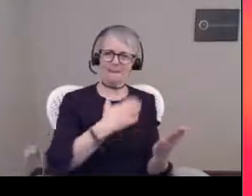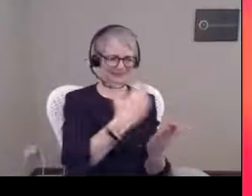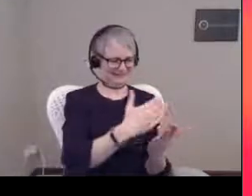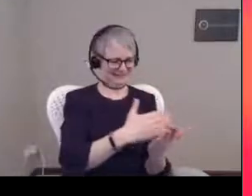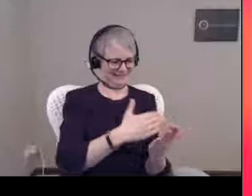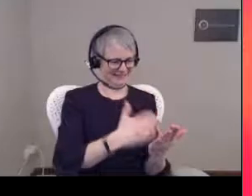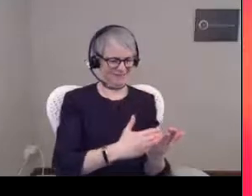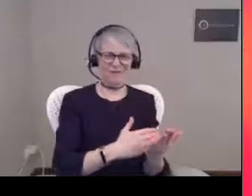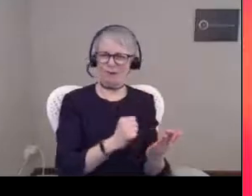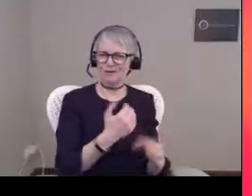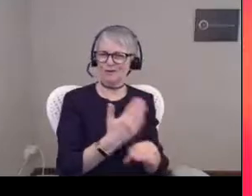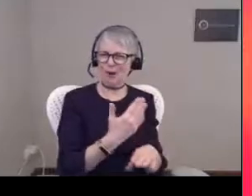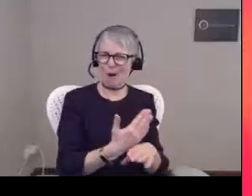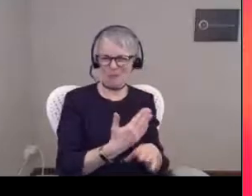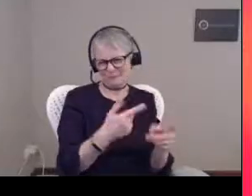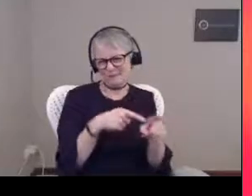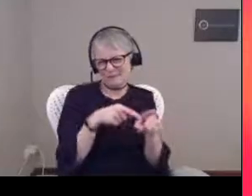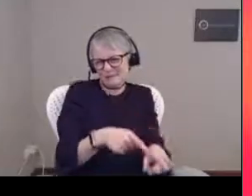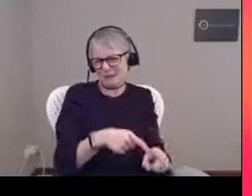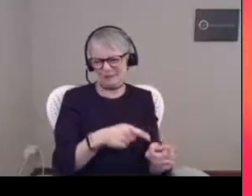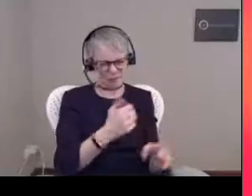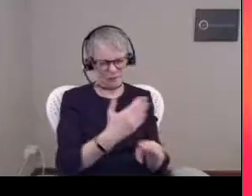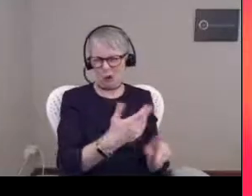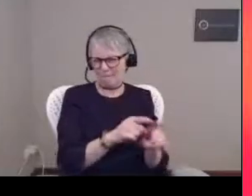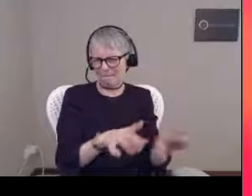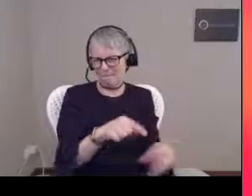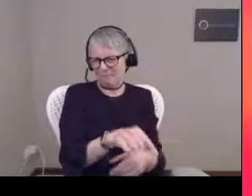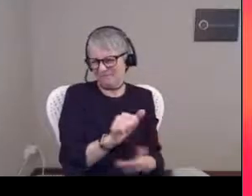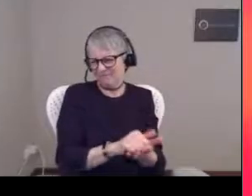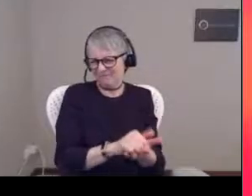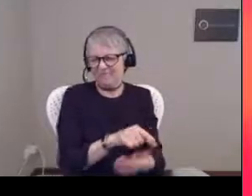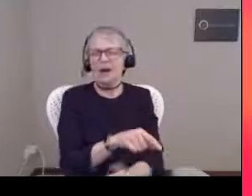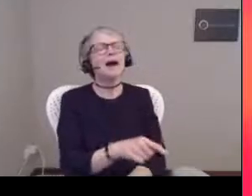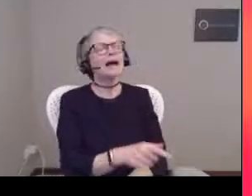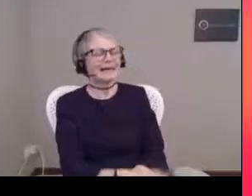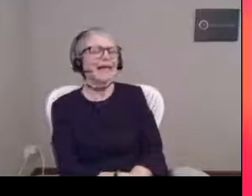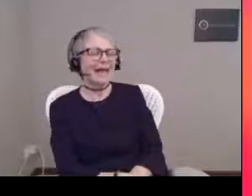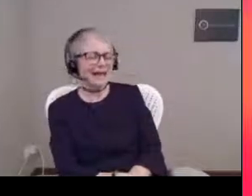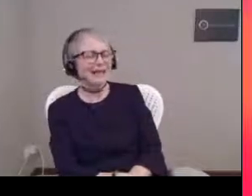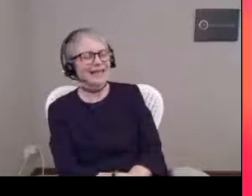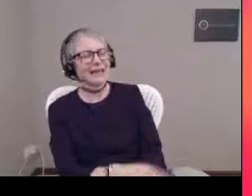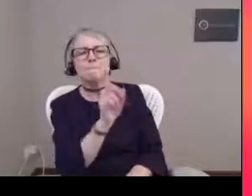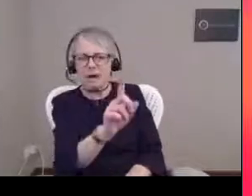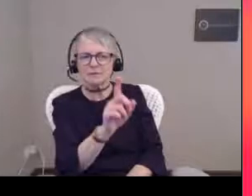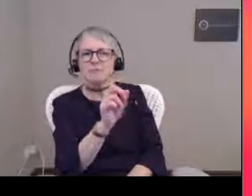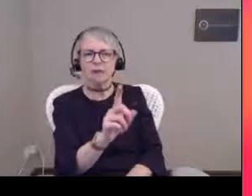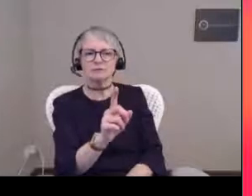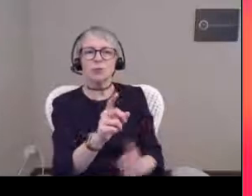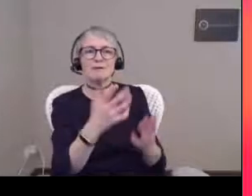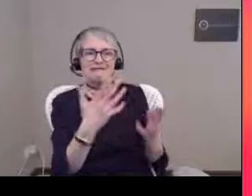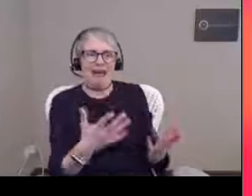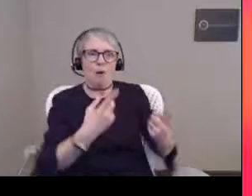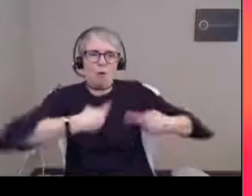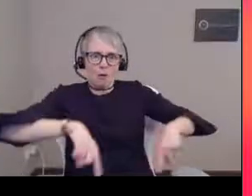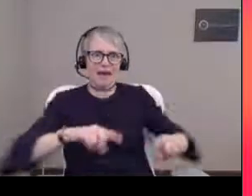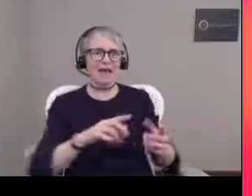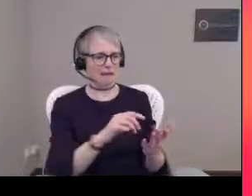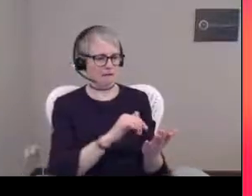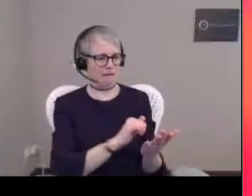you're advertising for. It will, but as I say, it's really important to know that each advert now should have a bold criteria, which is around